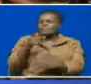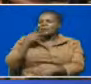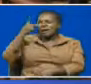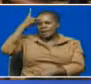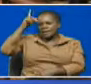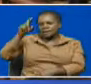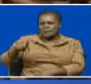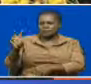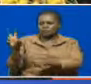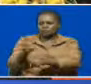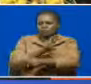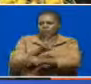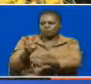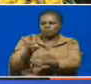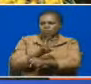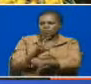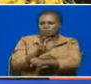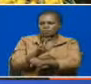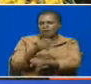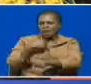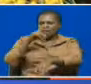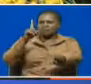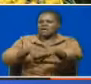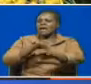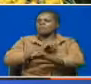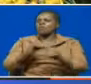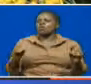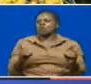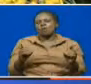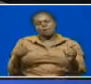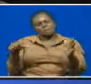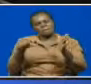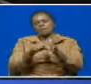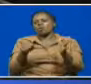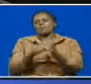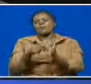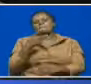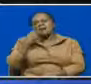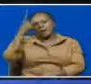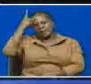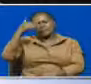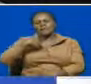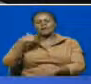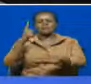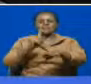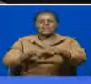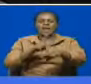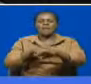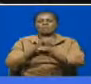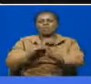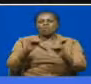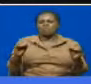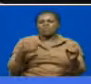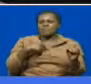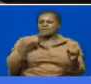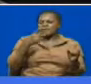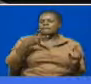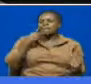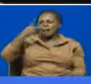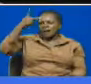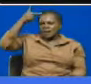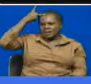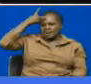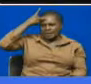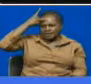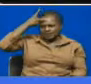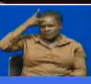you have to monitor. How when they don't have time? None of that is another problem. You see, like the way I said earlier, you know, parenting does